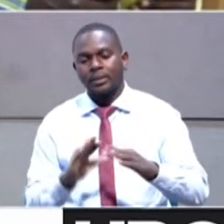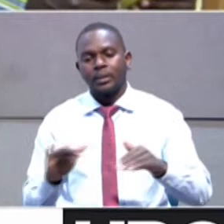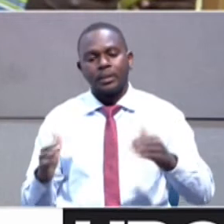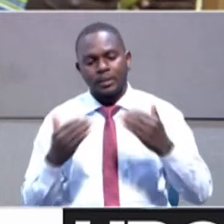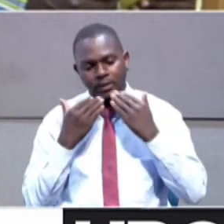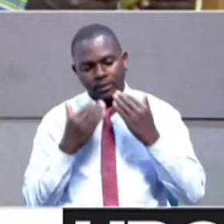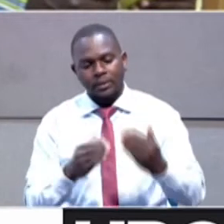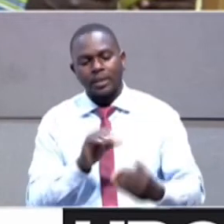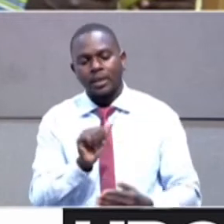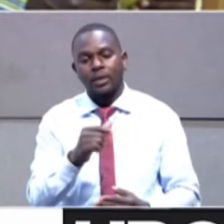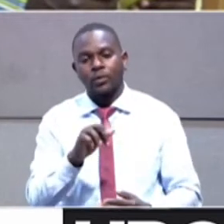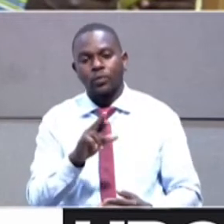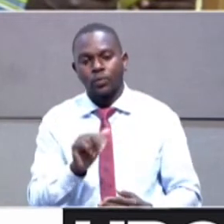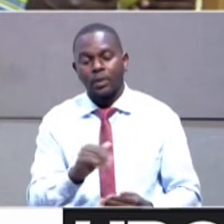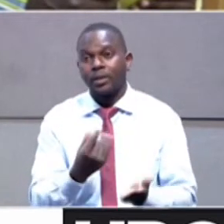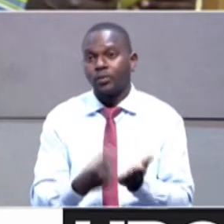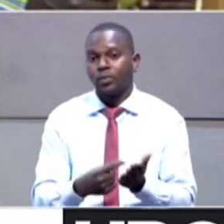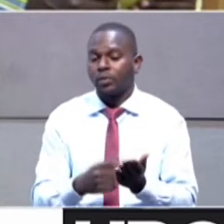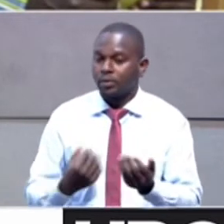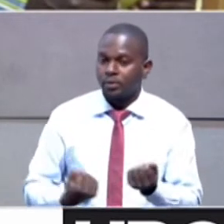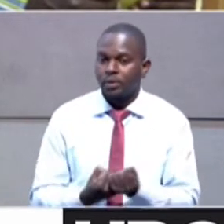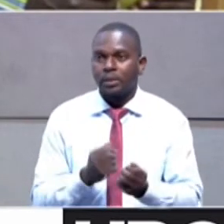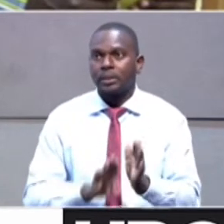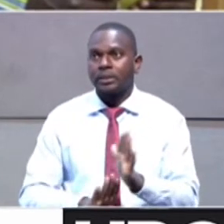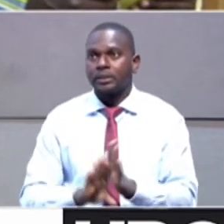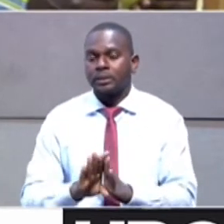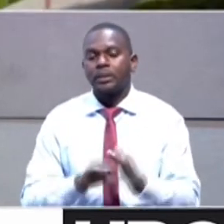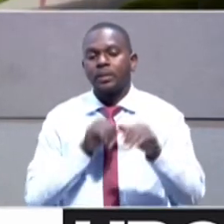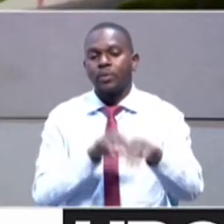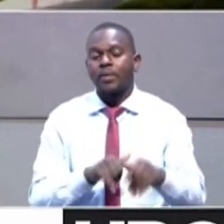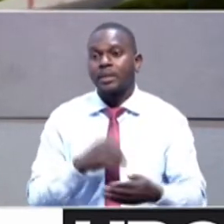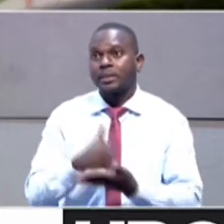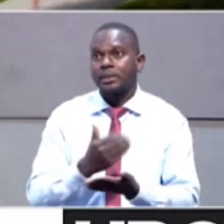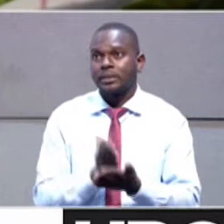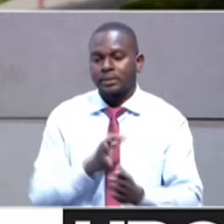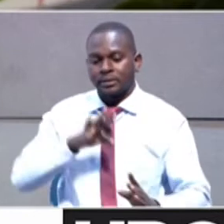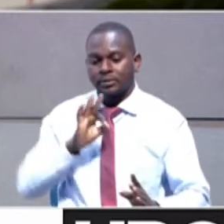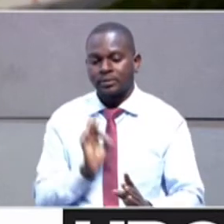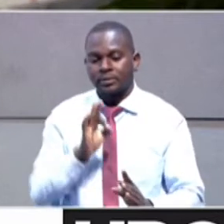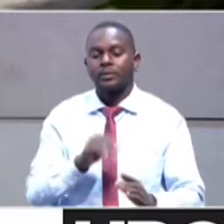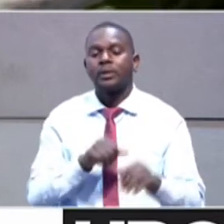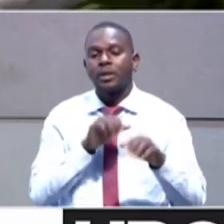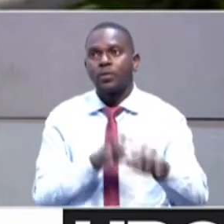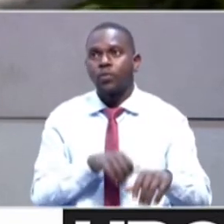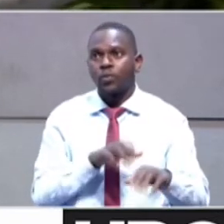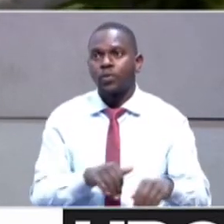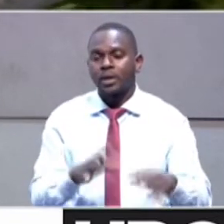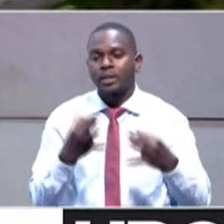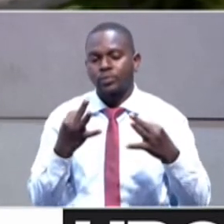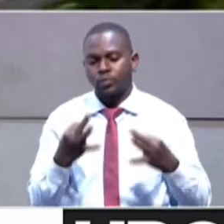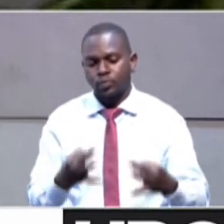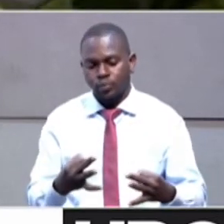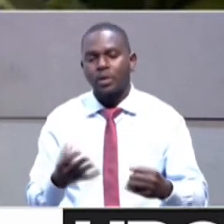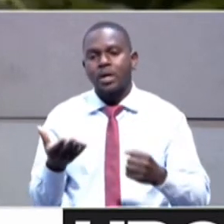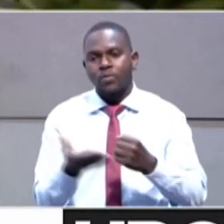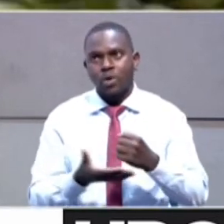thanked Agra Uganda for the support towards the development of the agriculture sector, specifically on production and productivity,